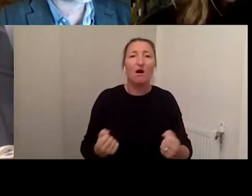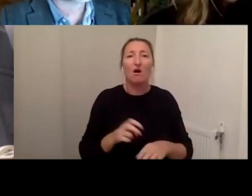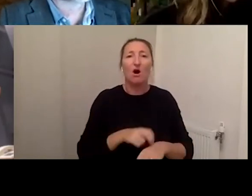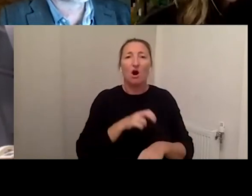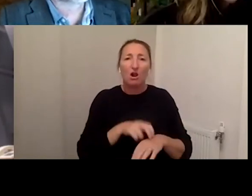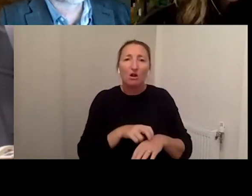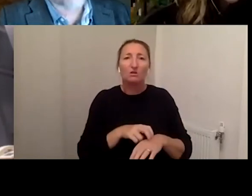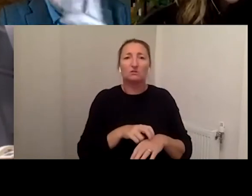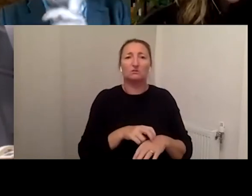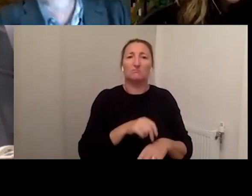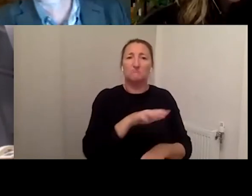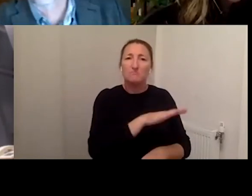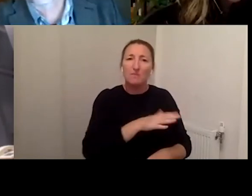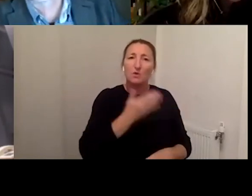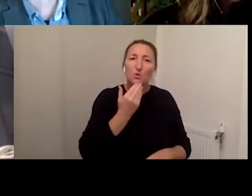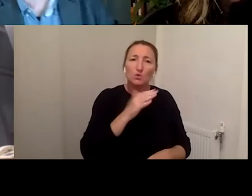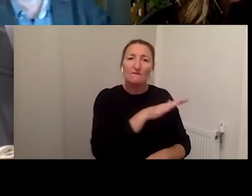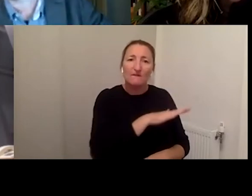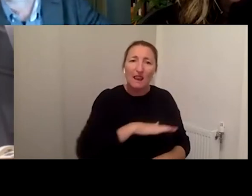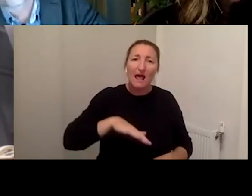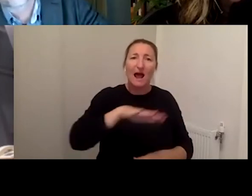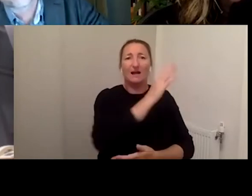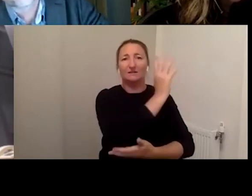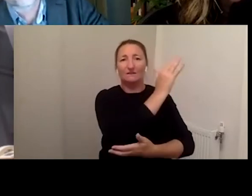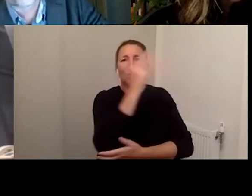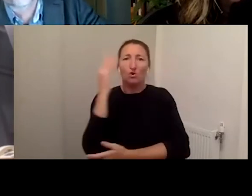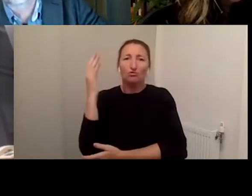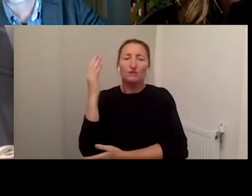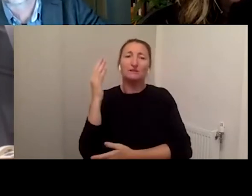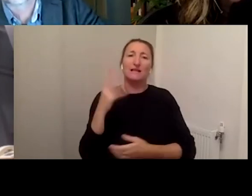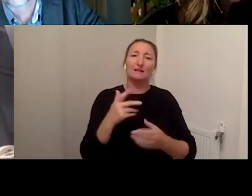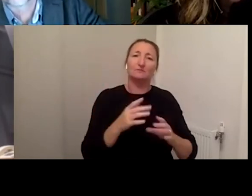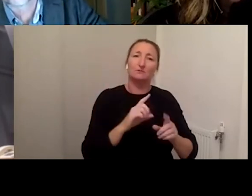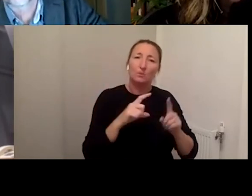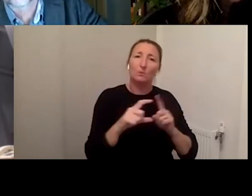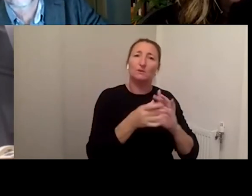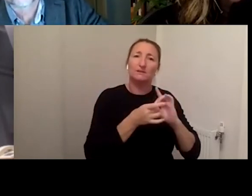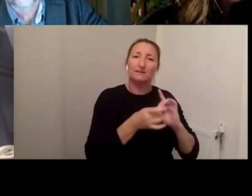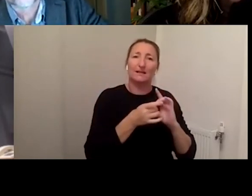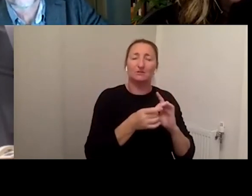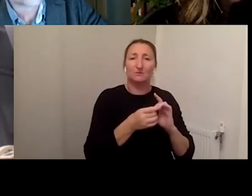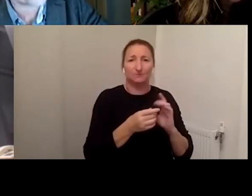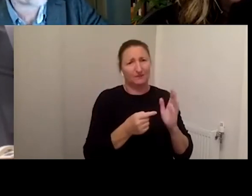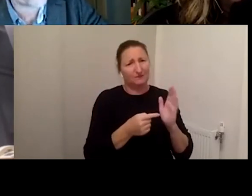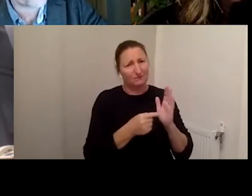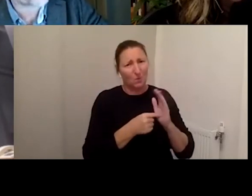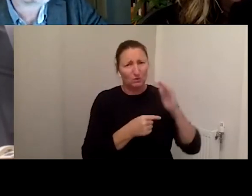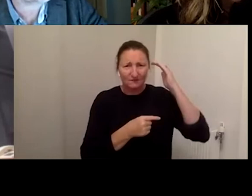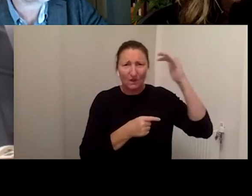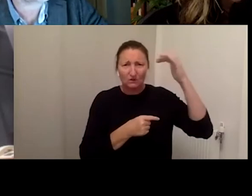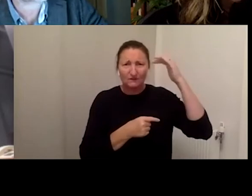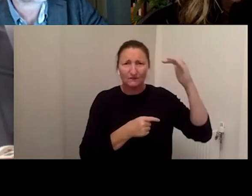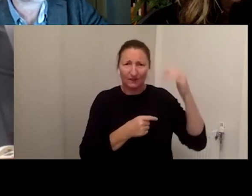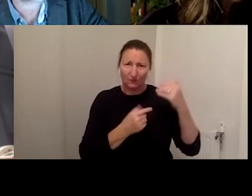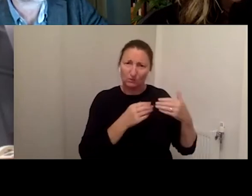use, forestry use? How could we look at citizen engagement? And certain elements of that which were important to us, because even leadership, how could we lead